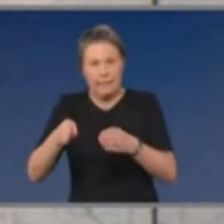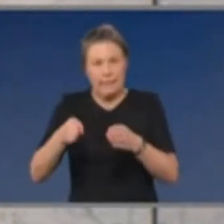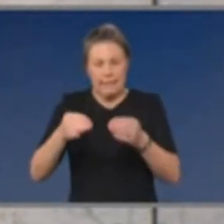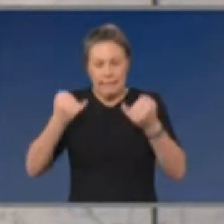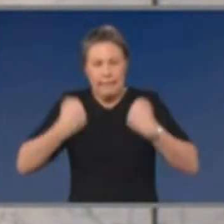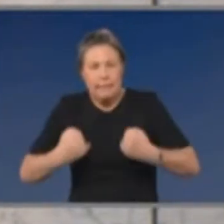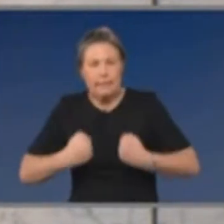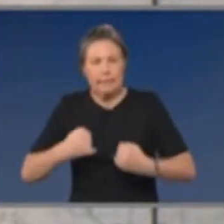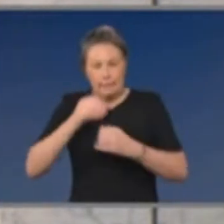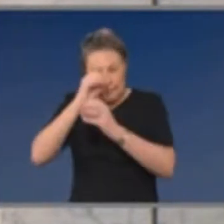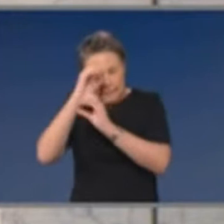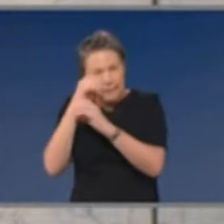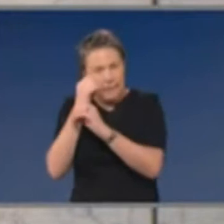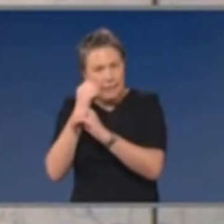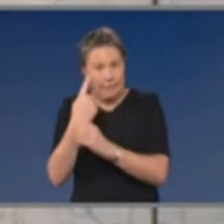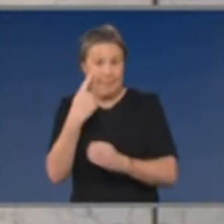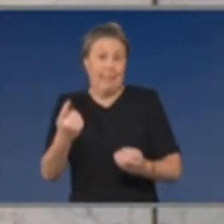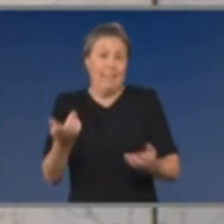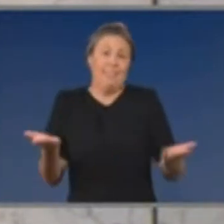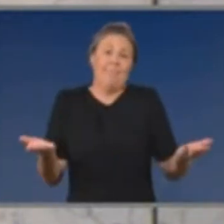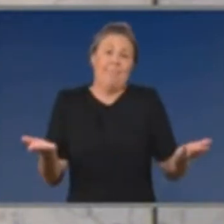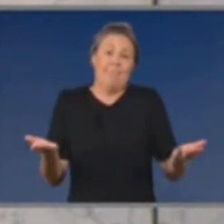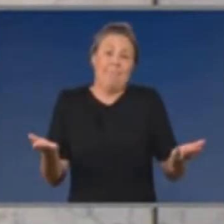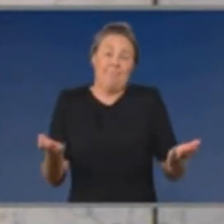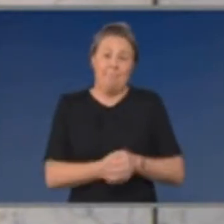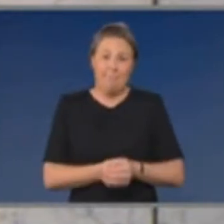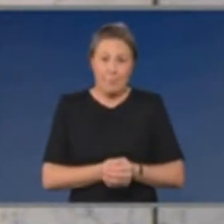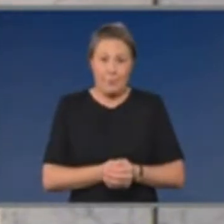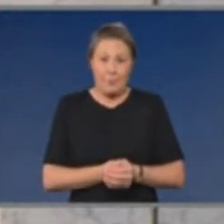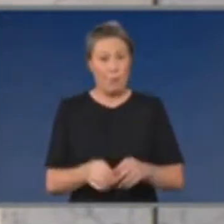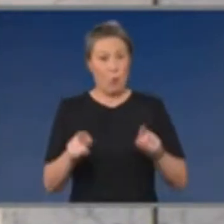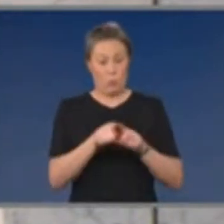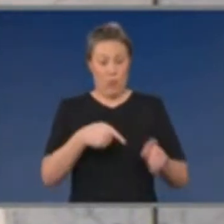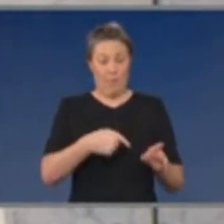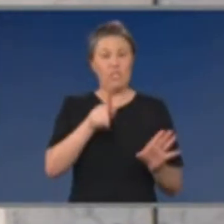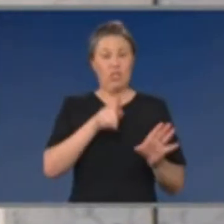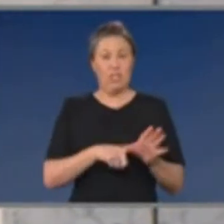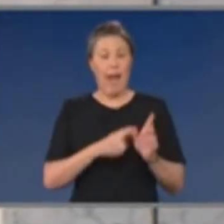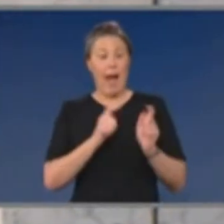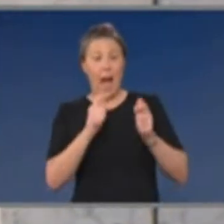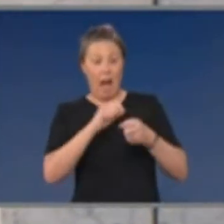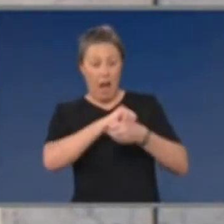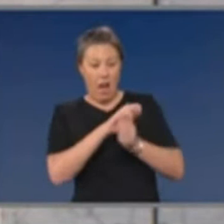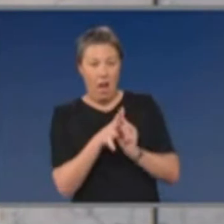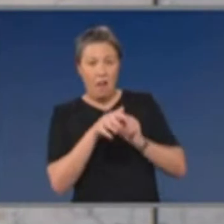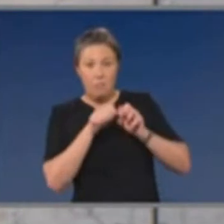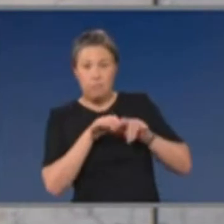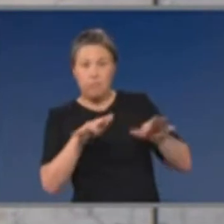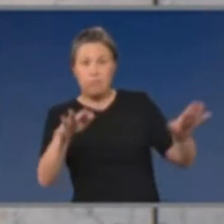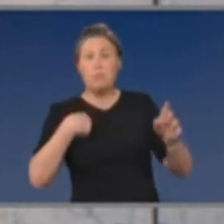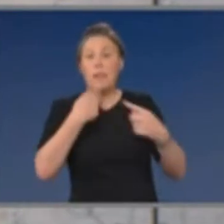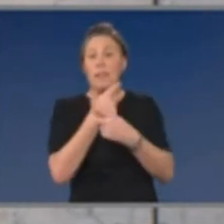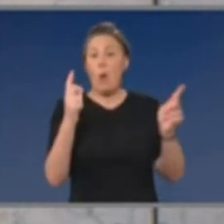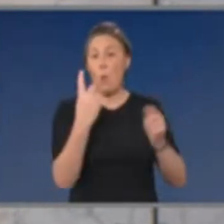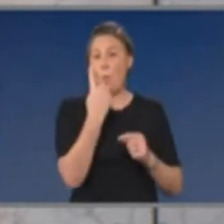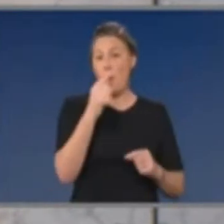is now already being rolled out to market. We also announced earlier this year, as a result of COVID-19, a